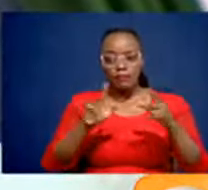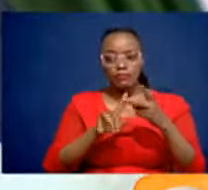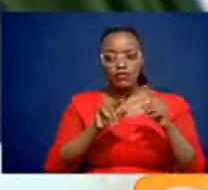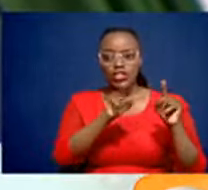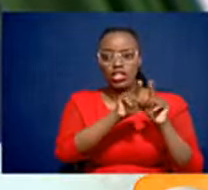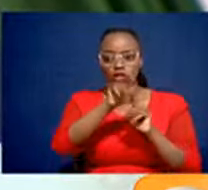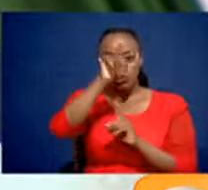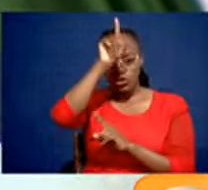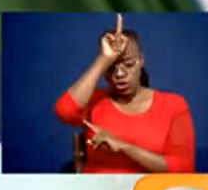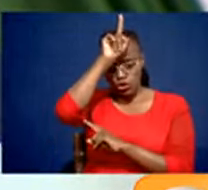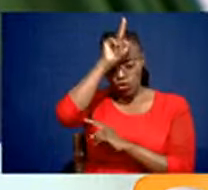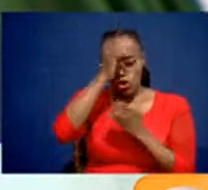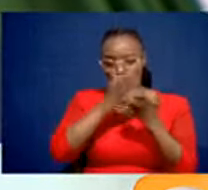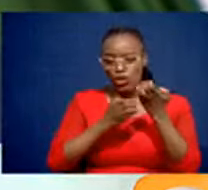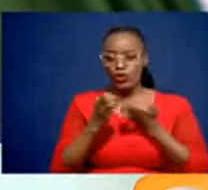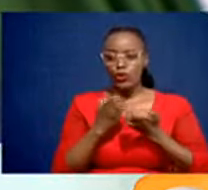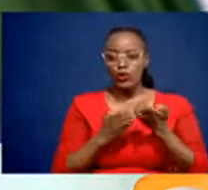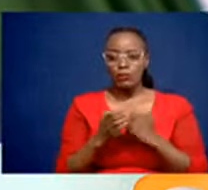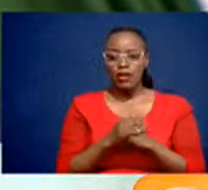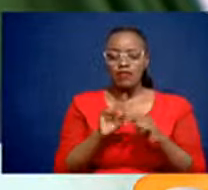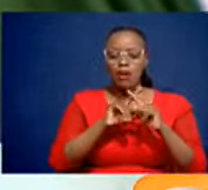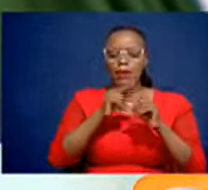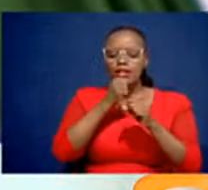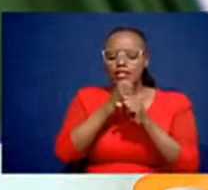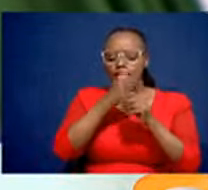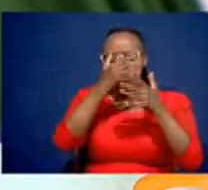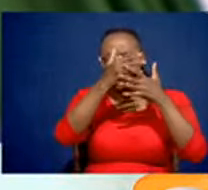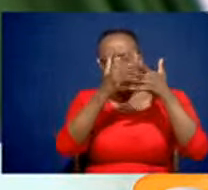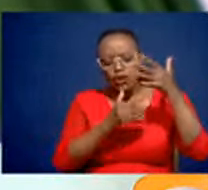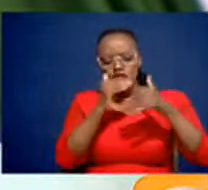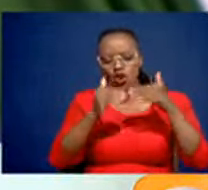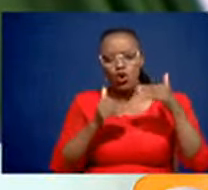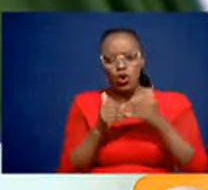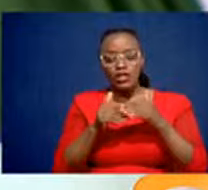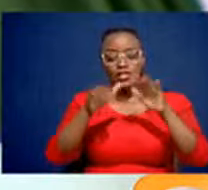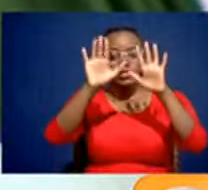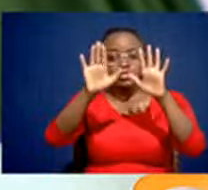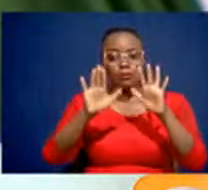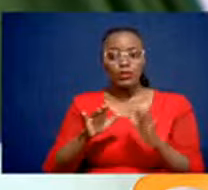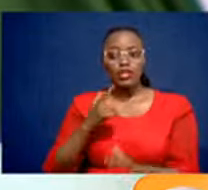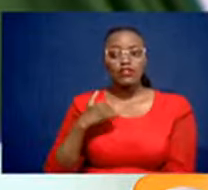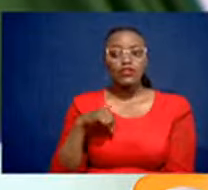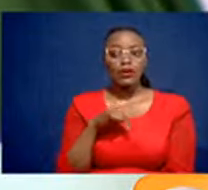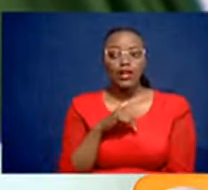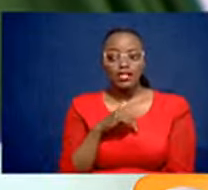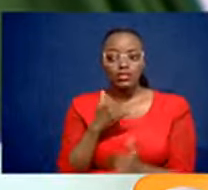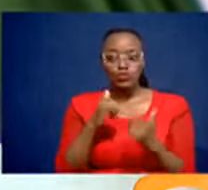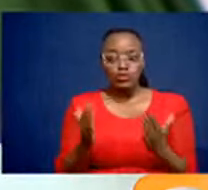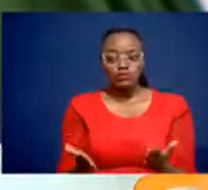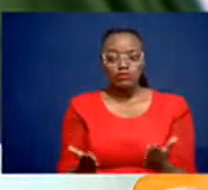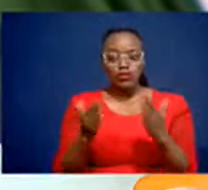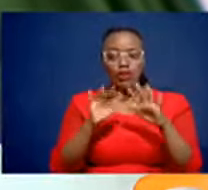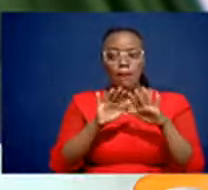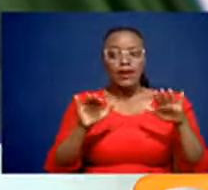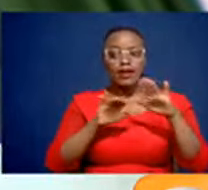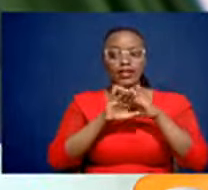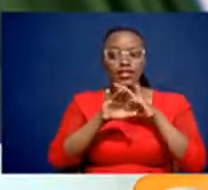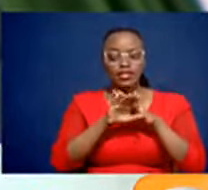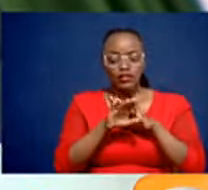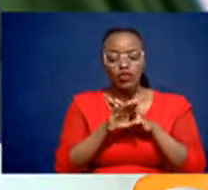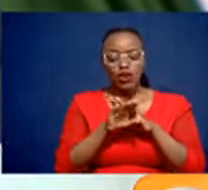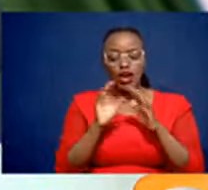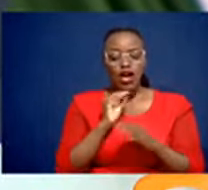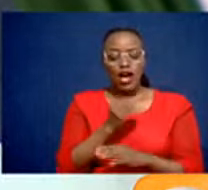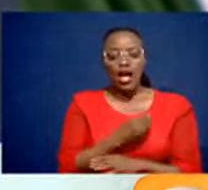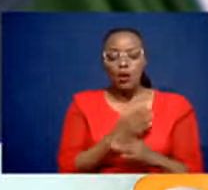and rural economies. But having done so, it is necessary for us to enhance market access for our produce